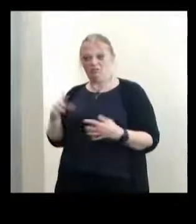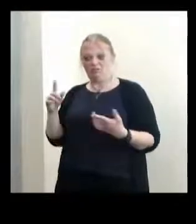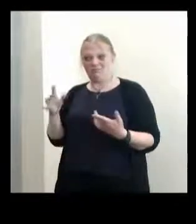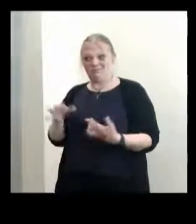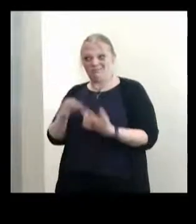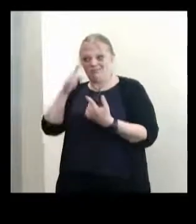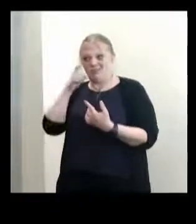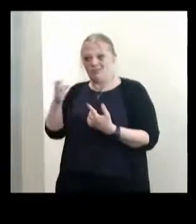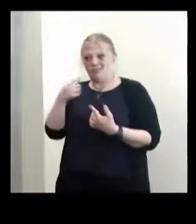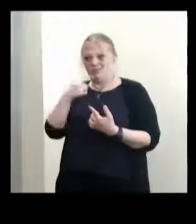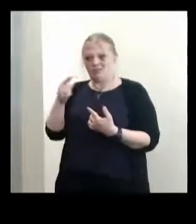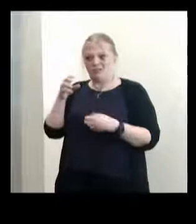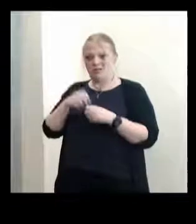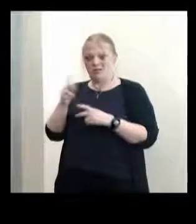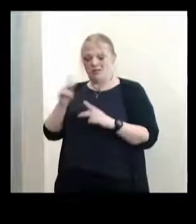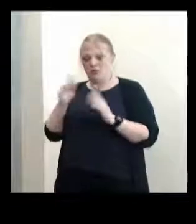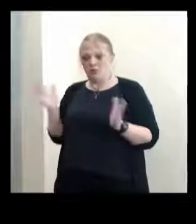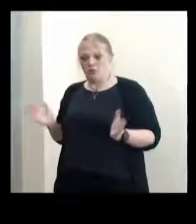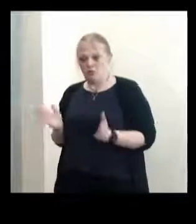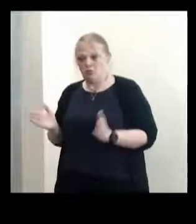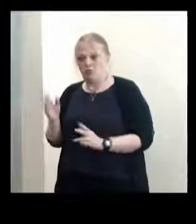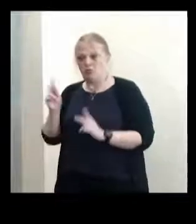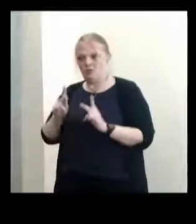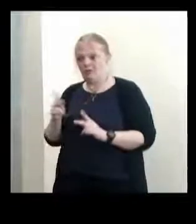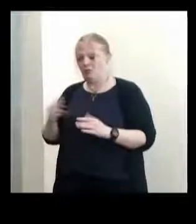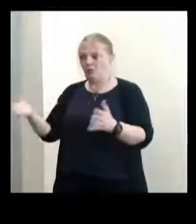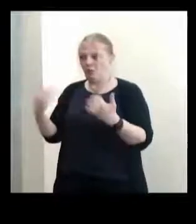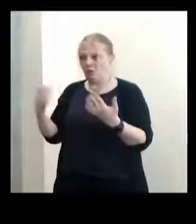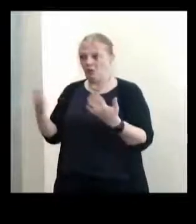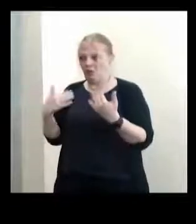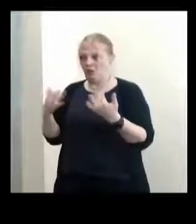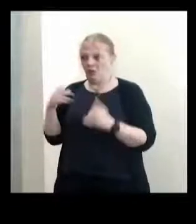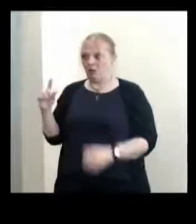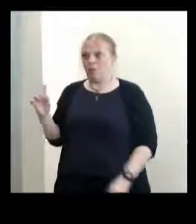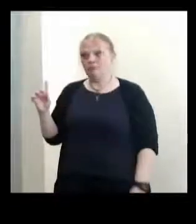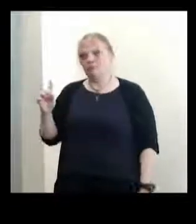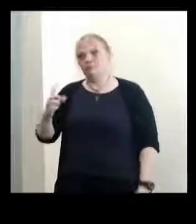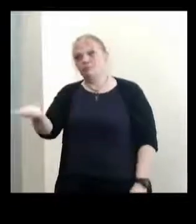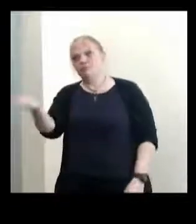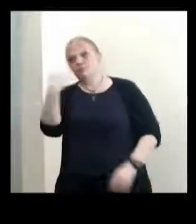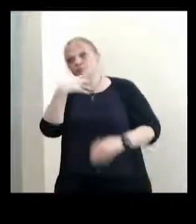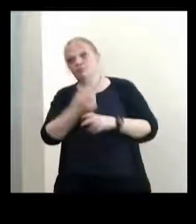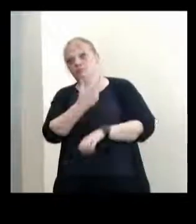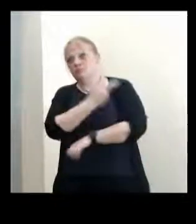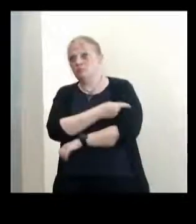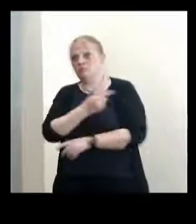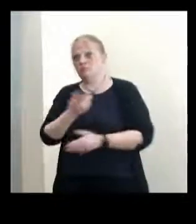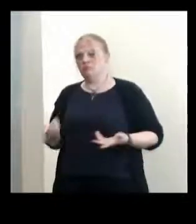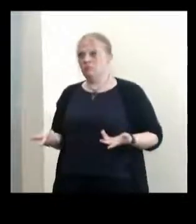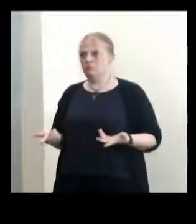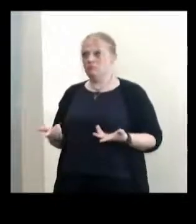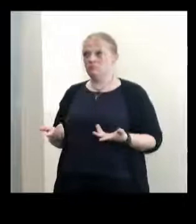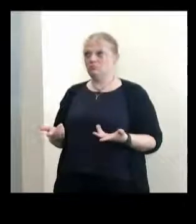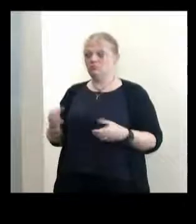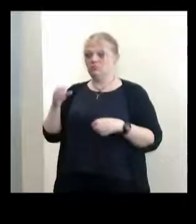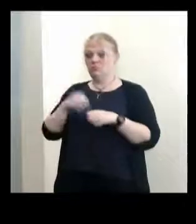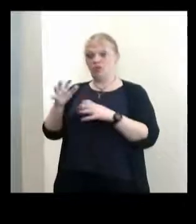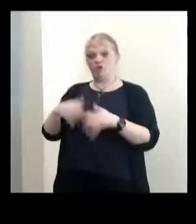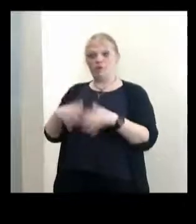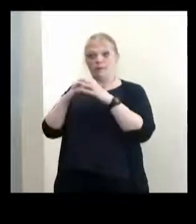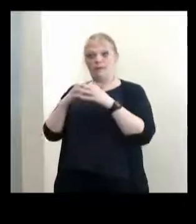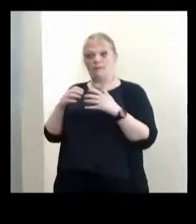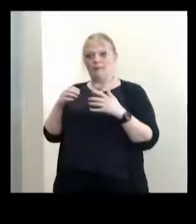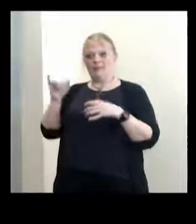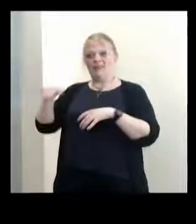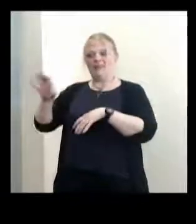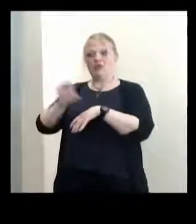were among the people who are encouraging people walking down the street to get the vaccine at your pop-up clinic at the